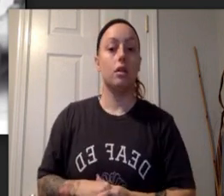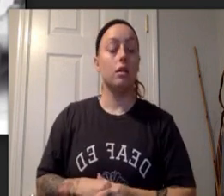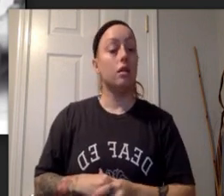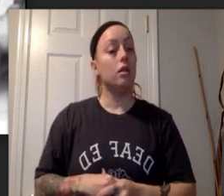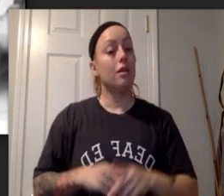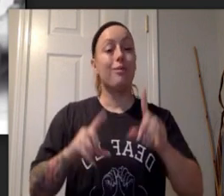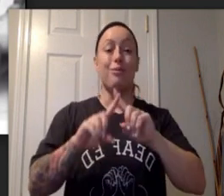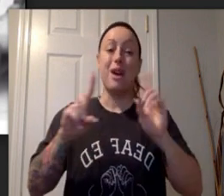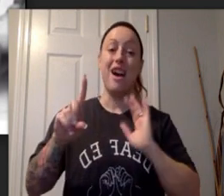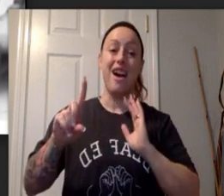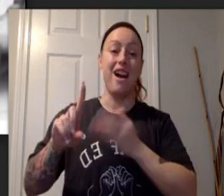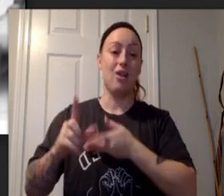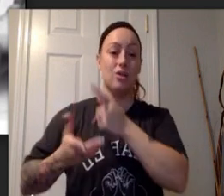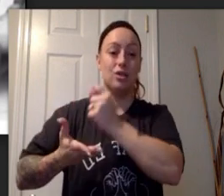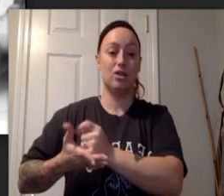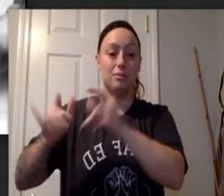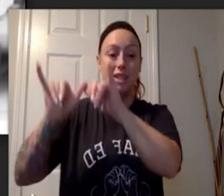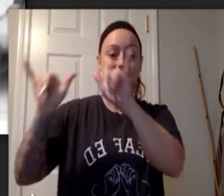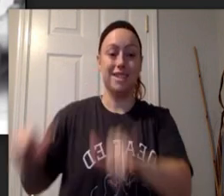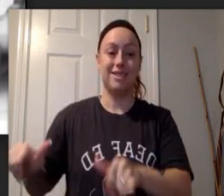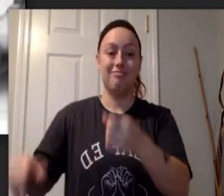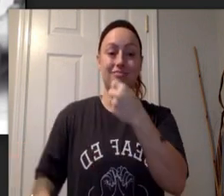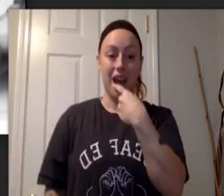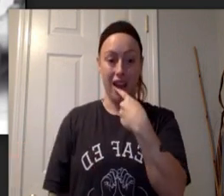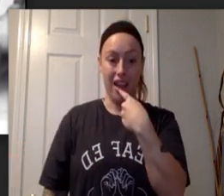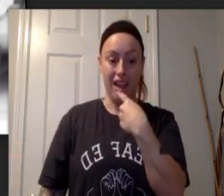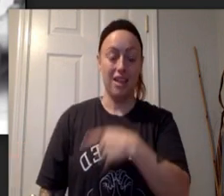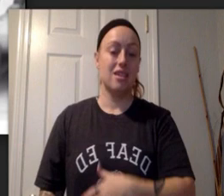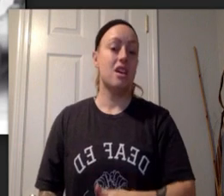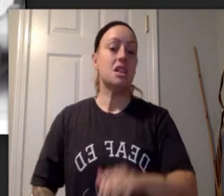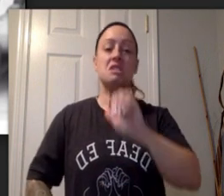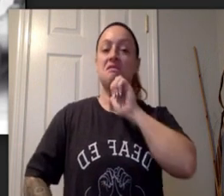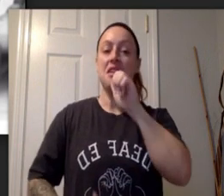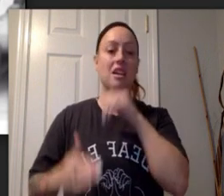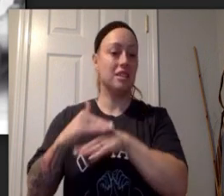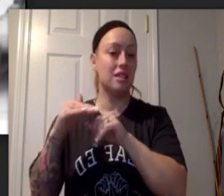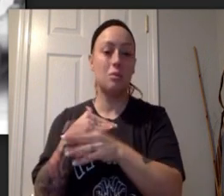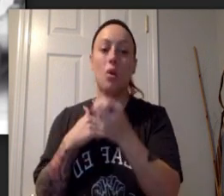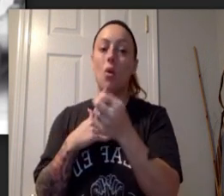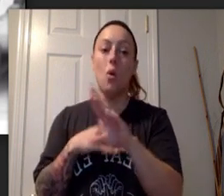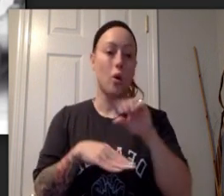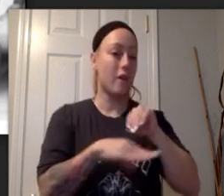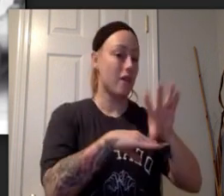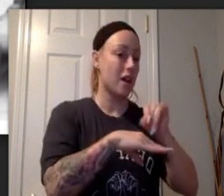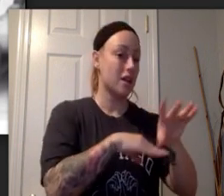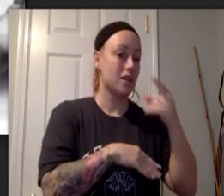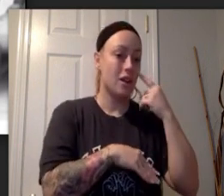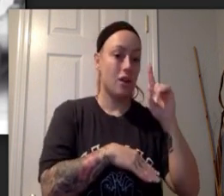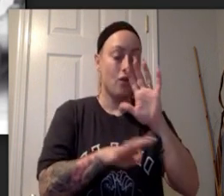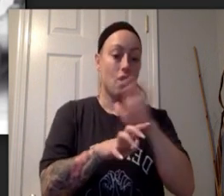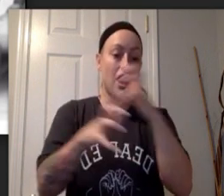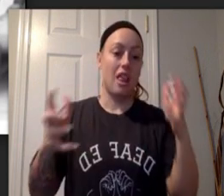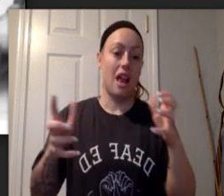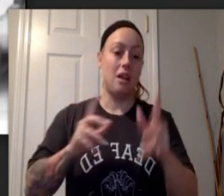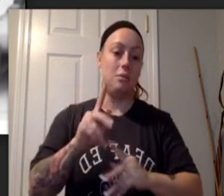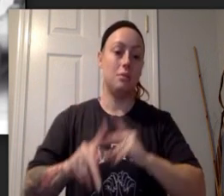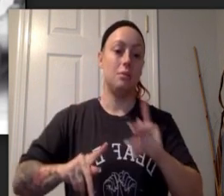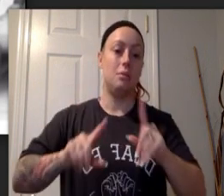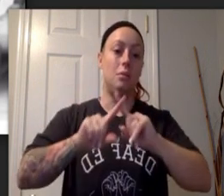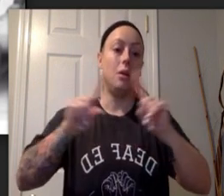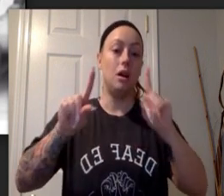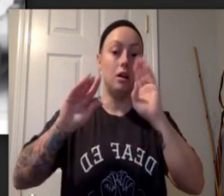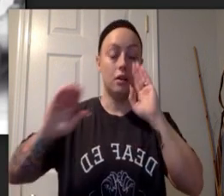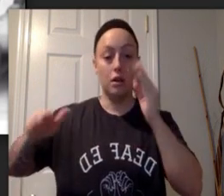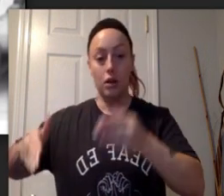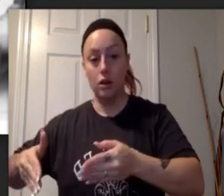system sucks, and it's also like the treatment that exists is not accessible or very effective for a lot of people. But there is this focus on